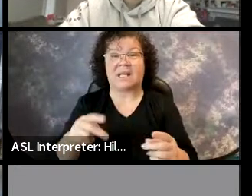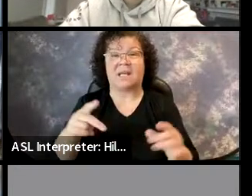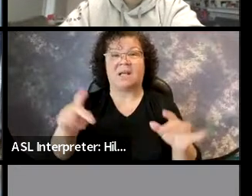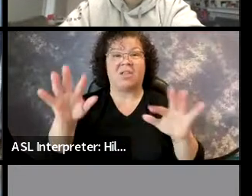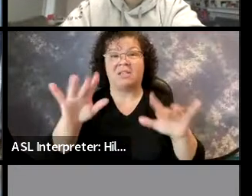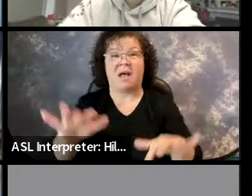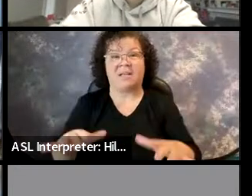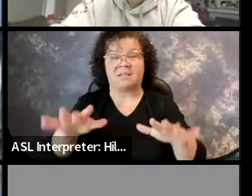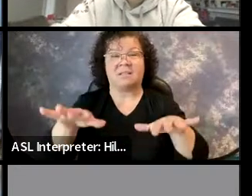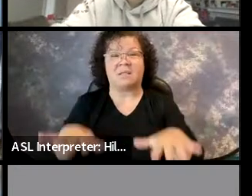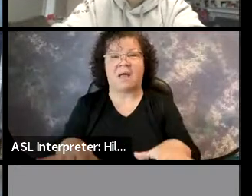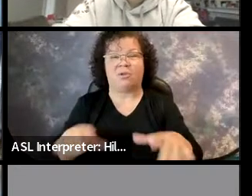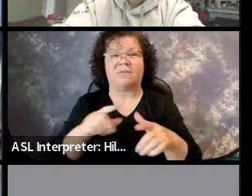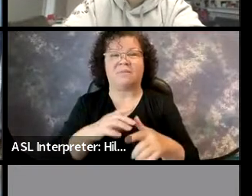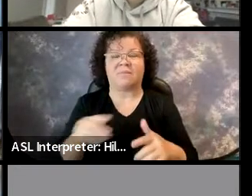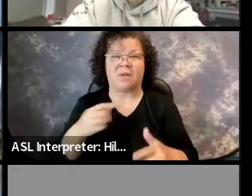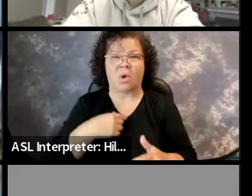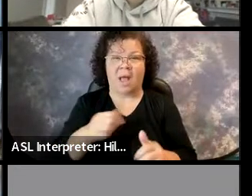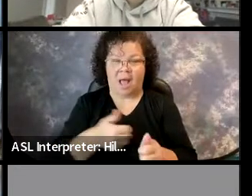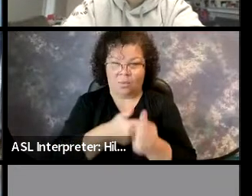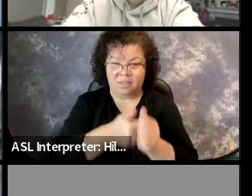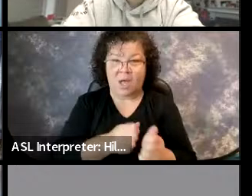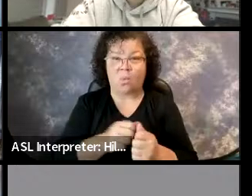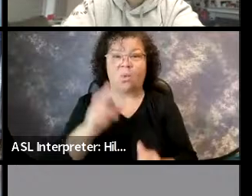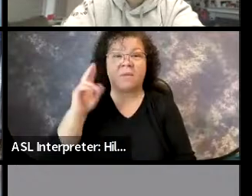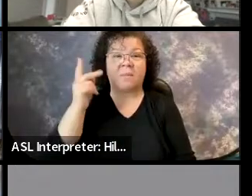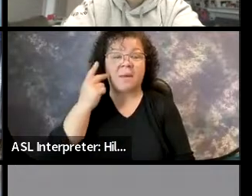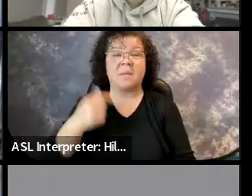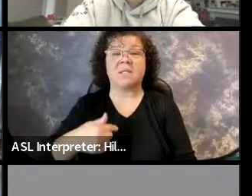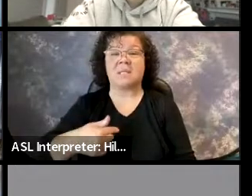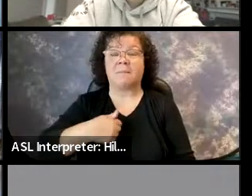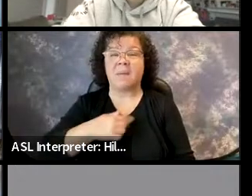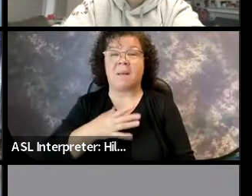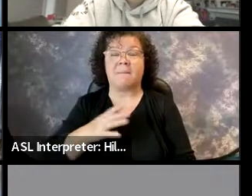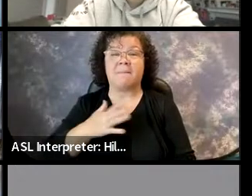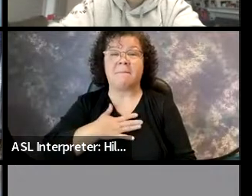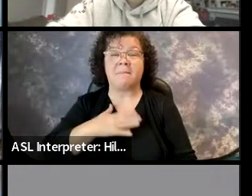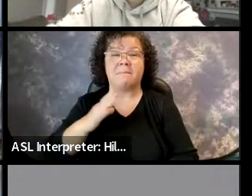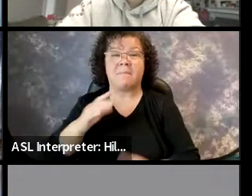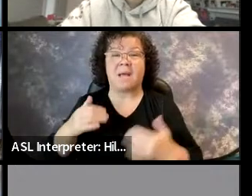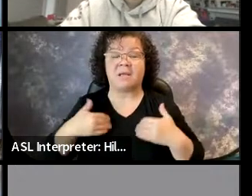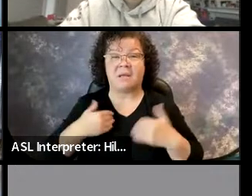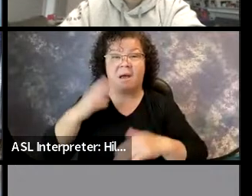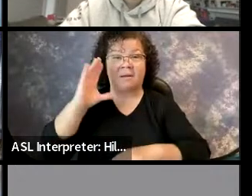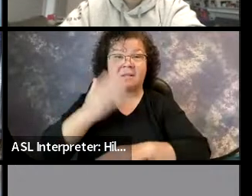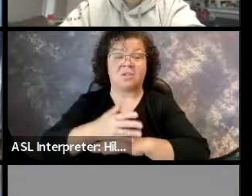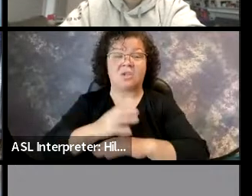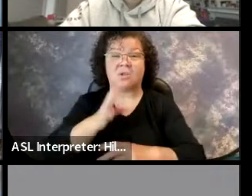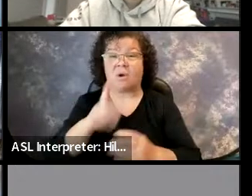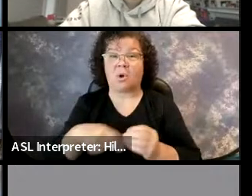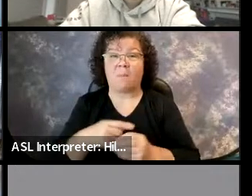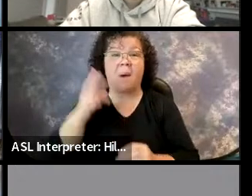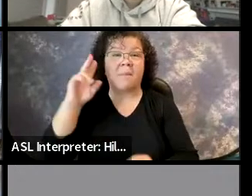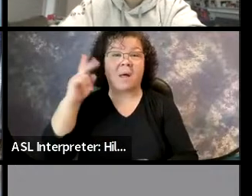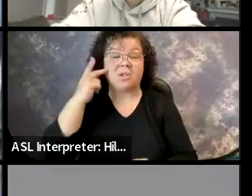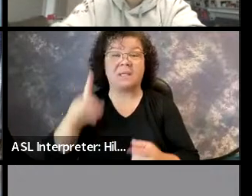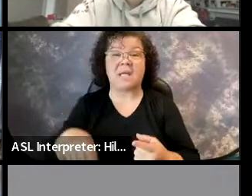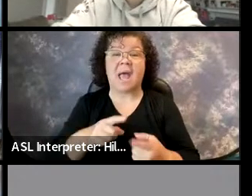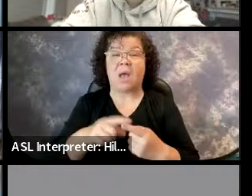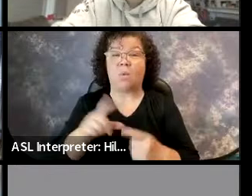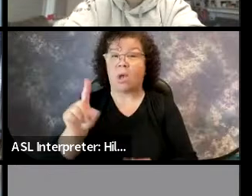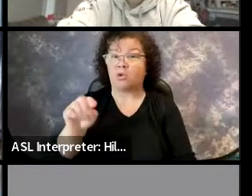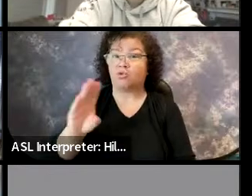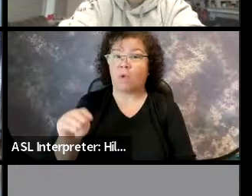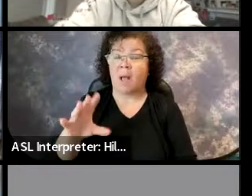I've made, and I'll stay with the politics, is me and my young son talk about politics all the time. And when Trump got newly